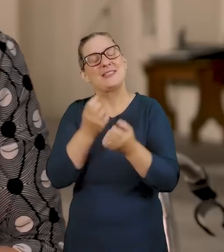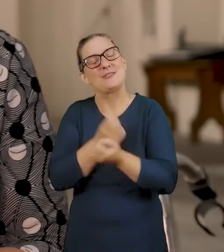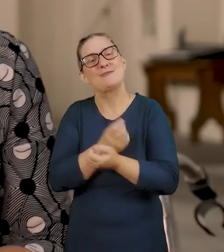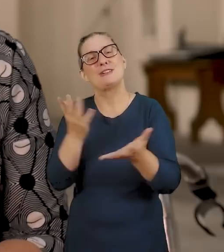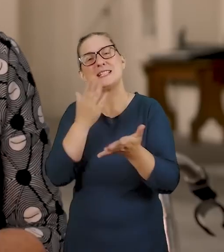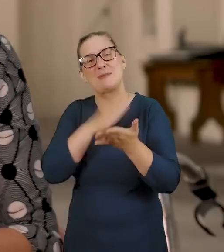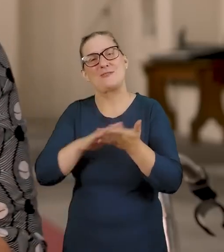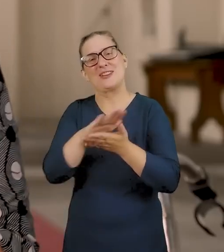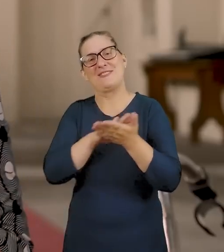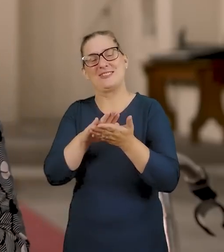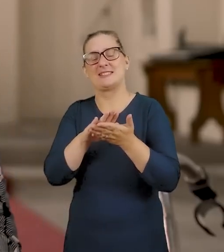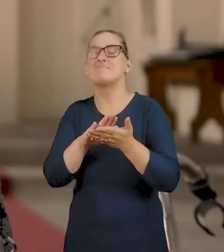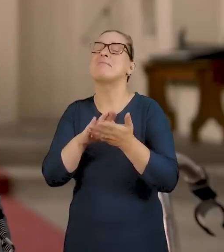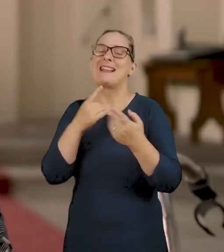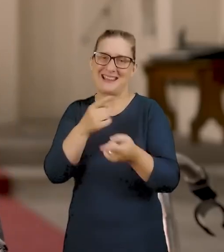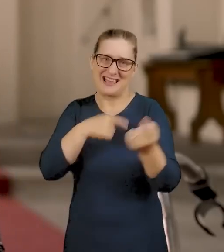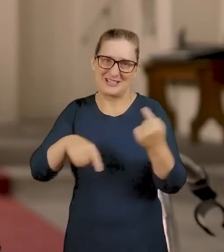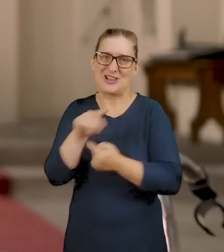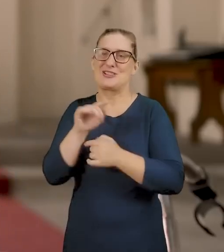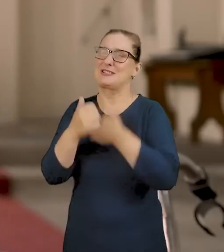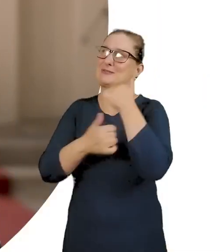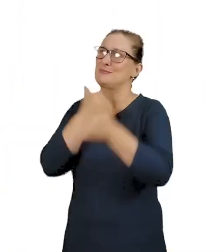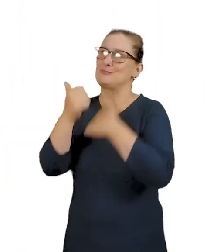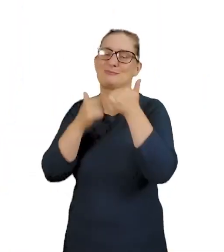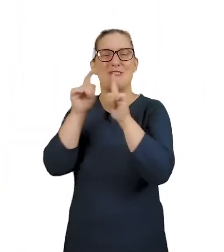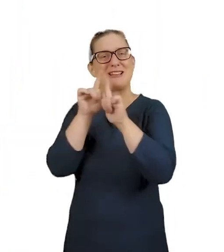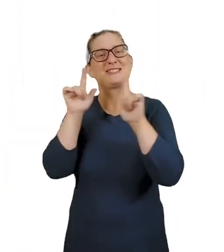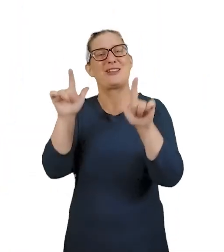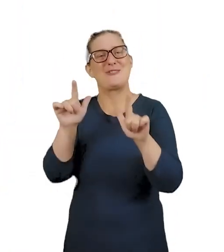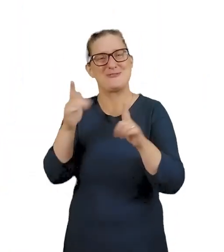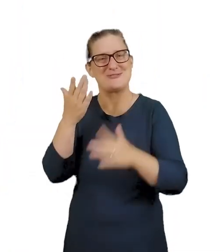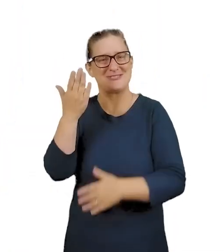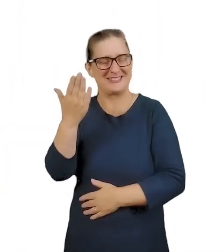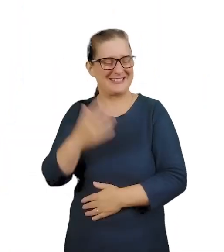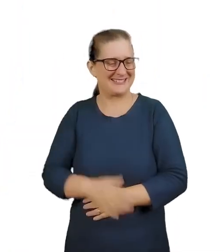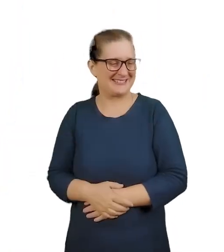of forgiveness, let's stand and praise the Lord.